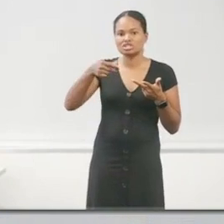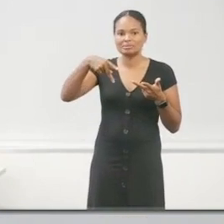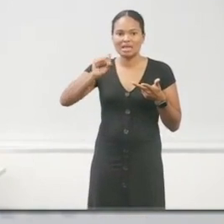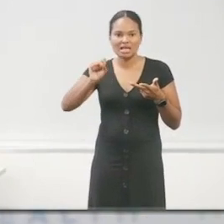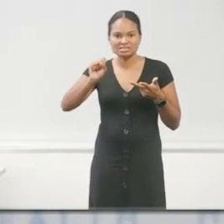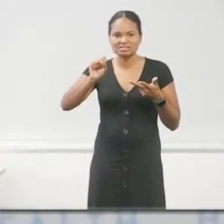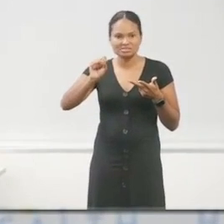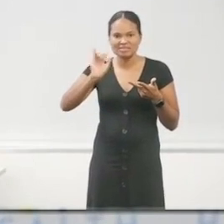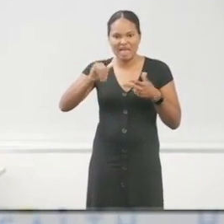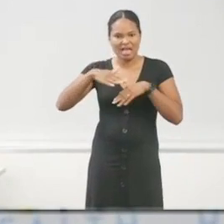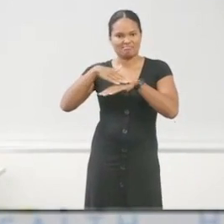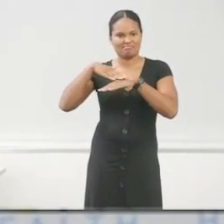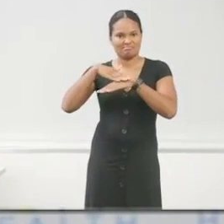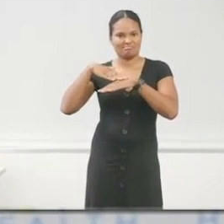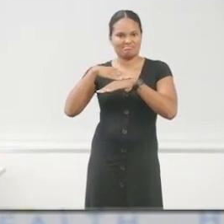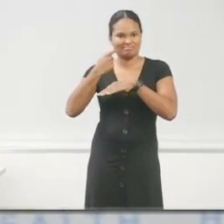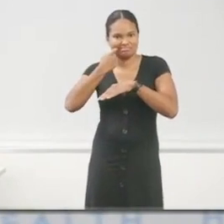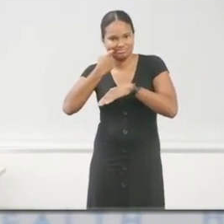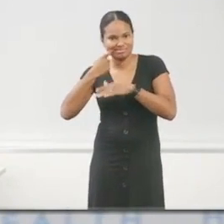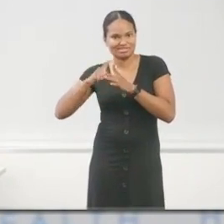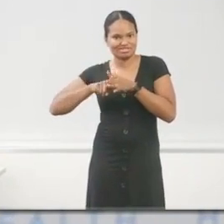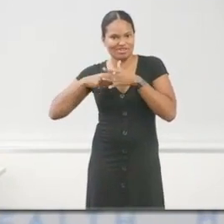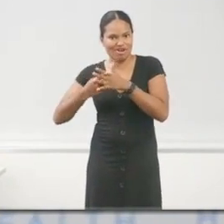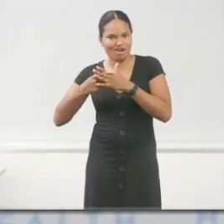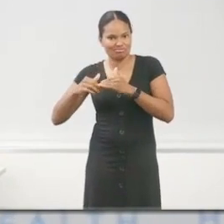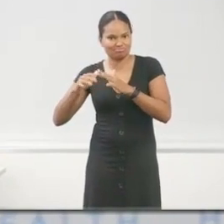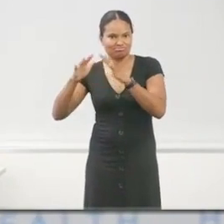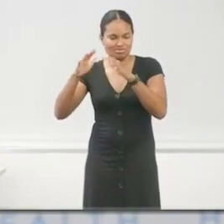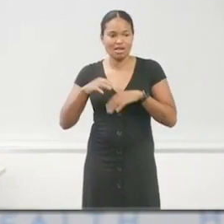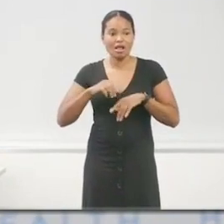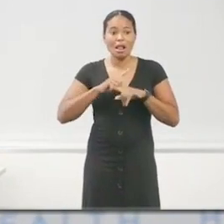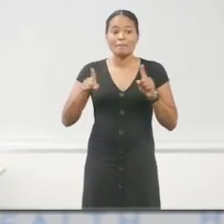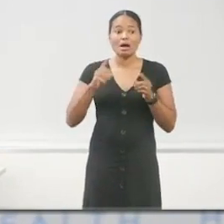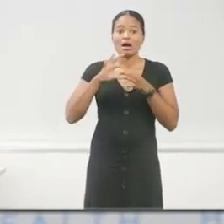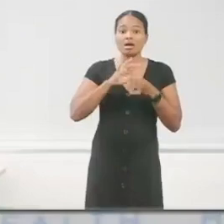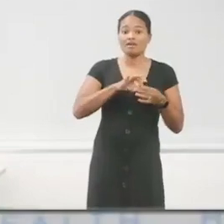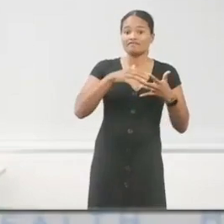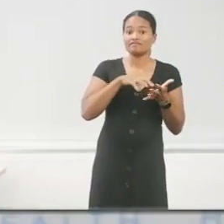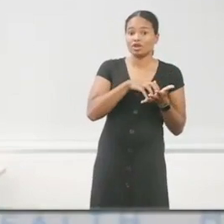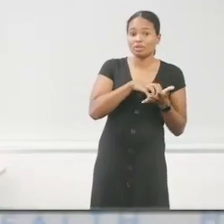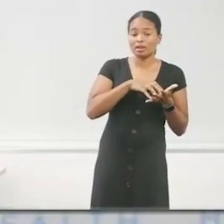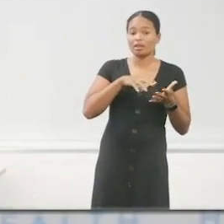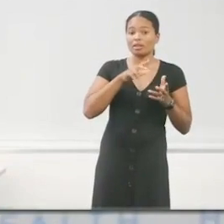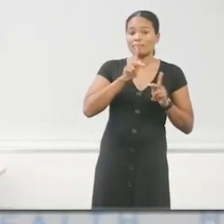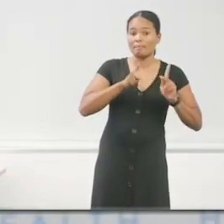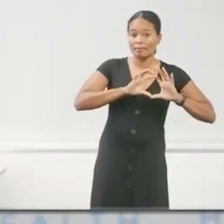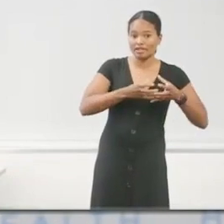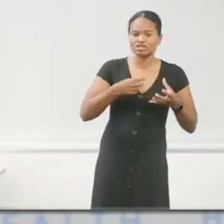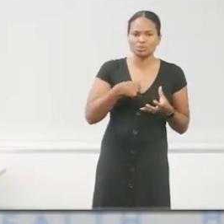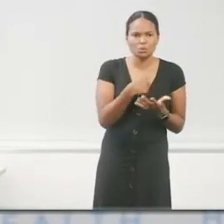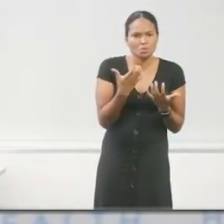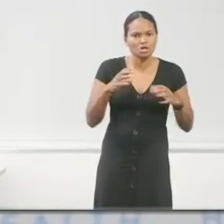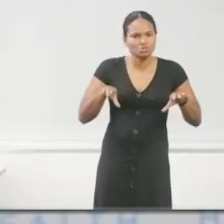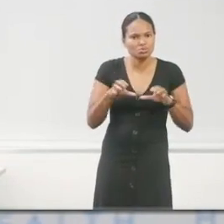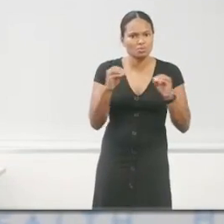was sort of just getting into the vernacular of our population. But when it comes to vulnerable populations, we wanted to do more, and I learned about the